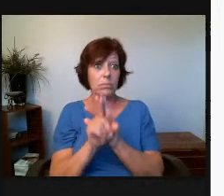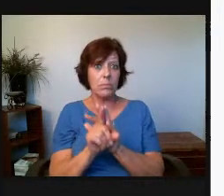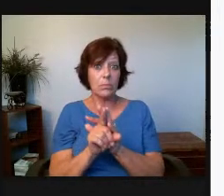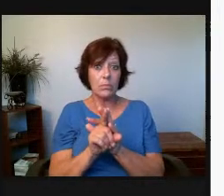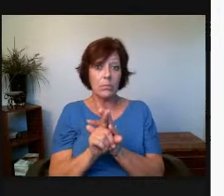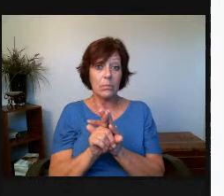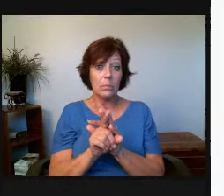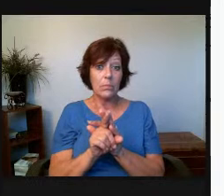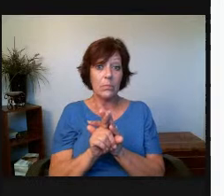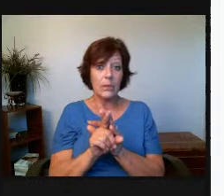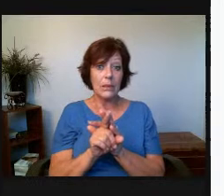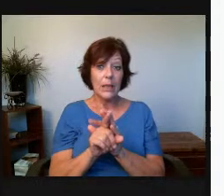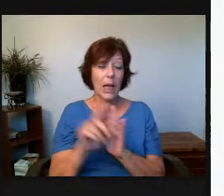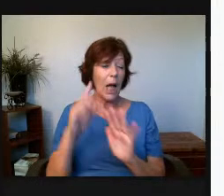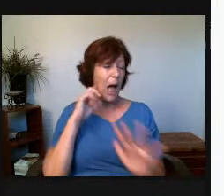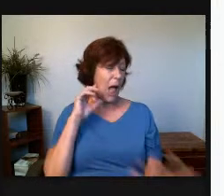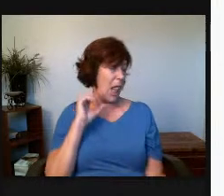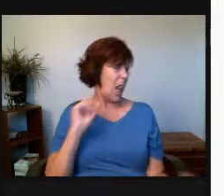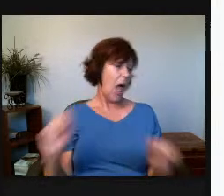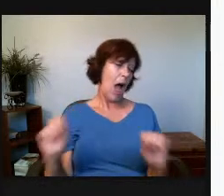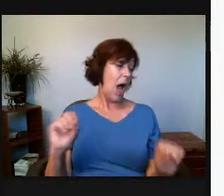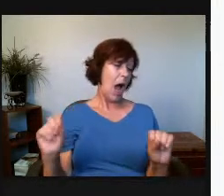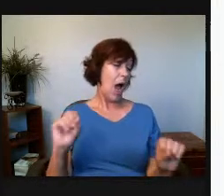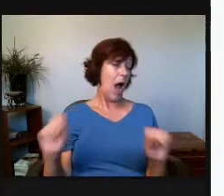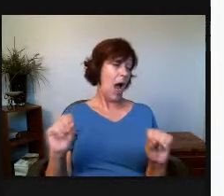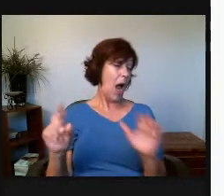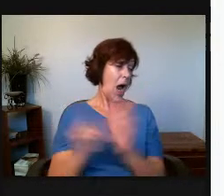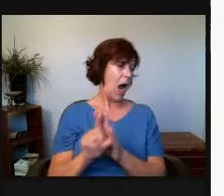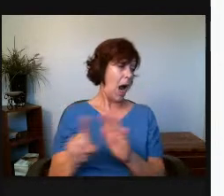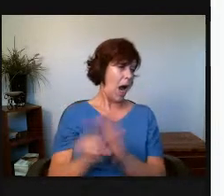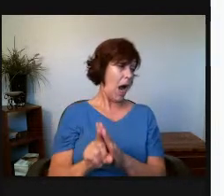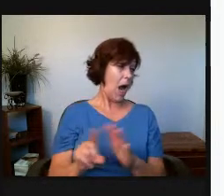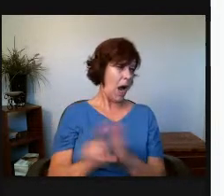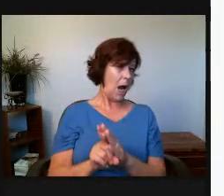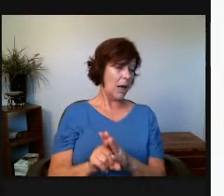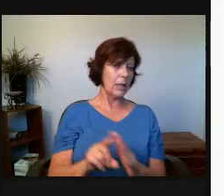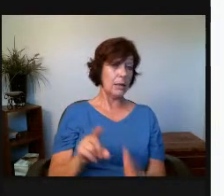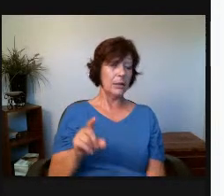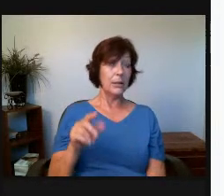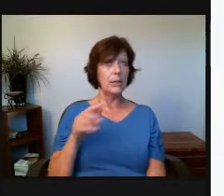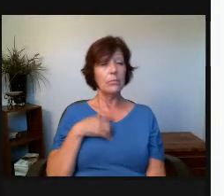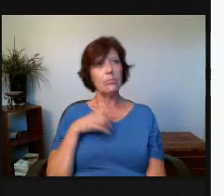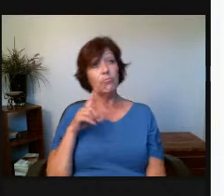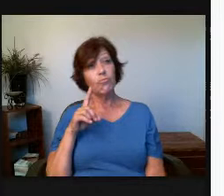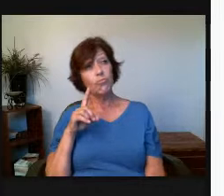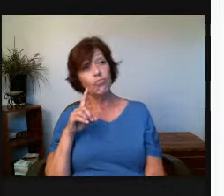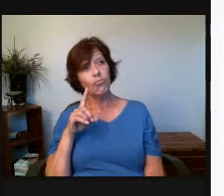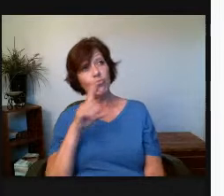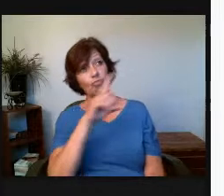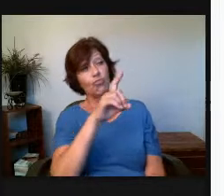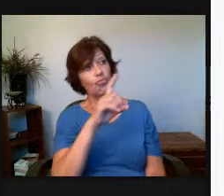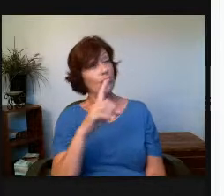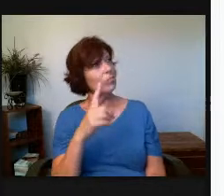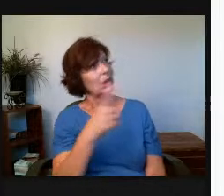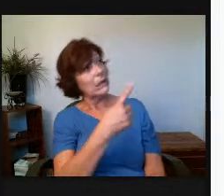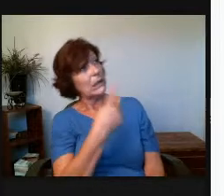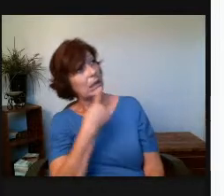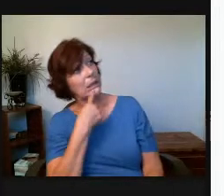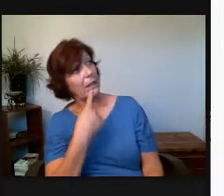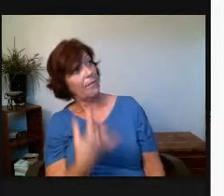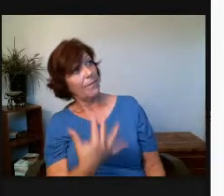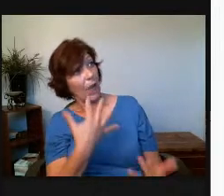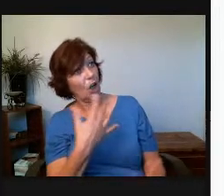middle of the night by a loud chirping and a sound that said